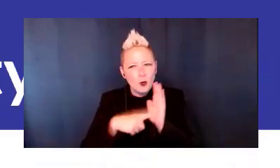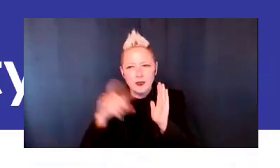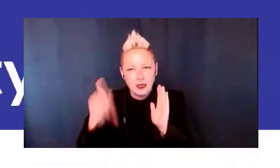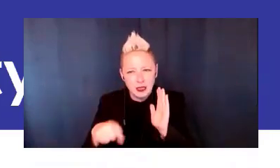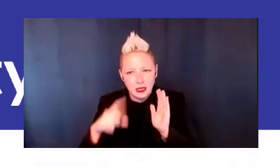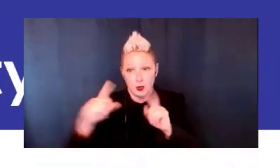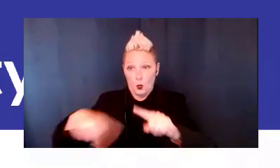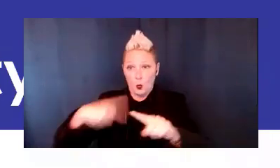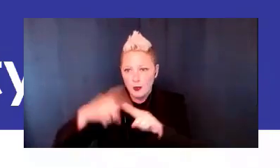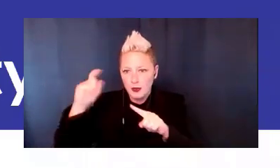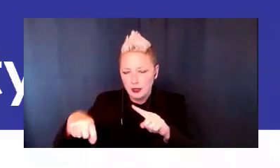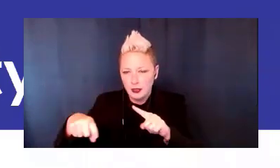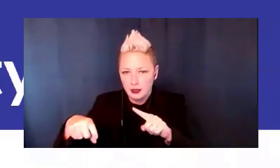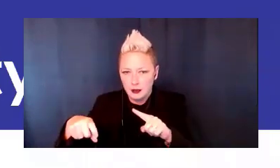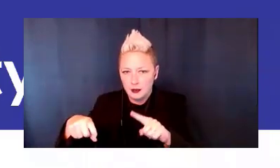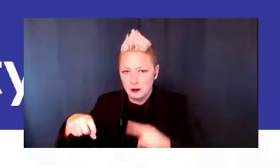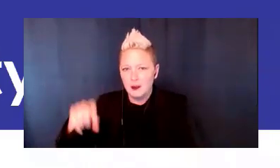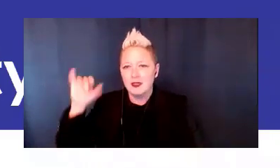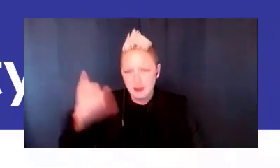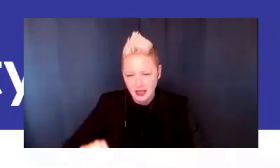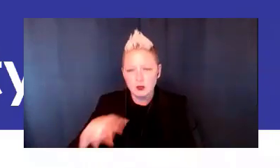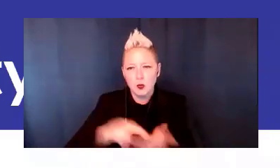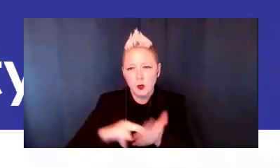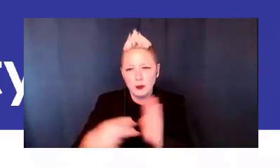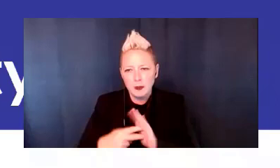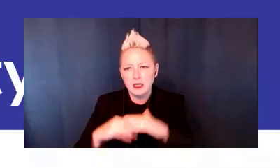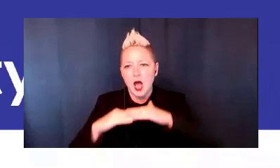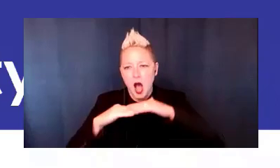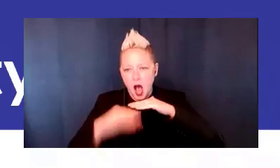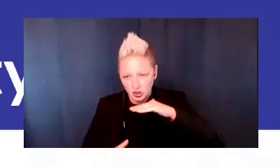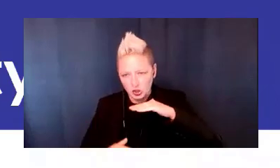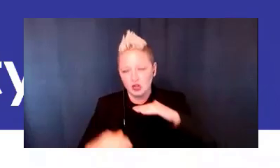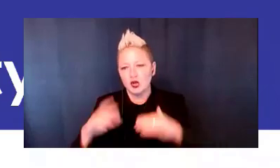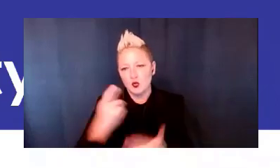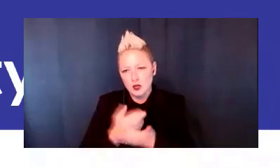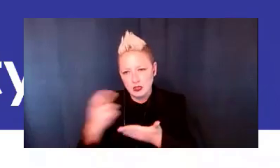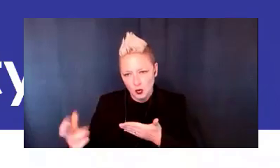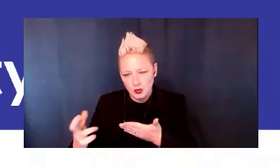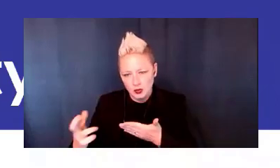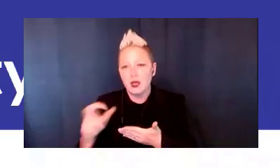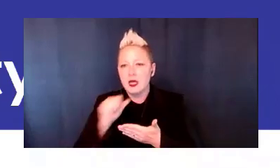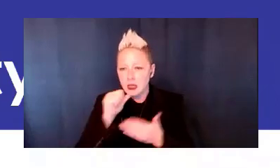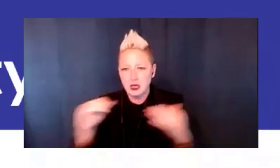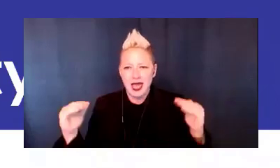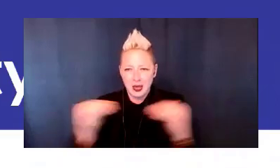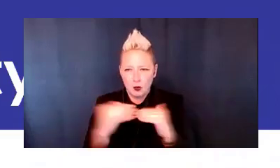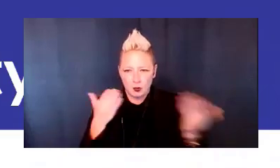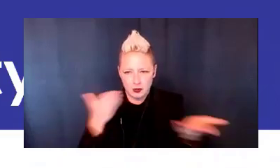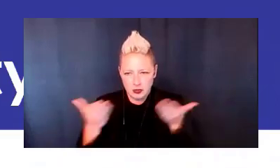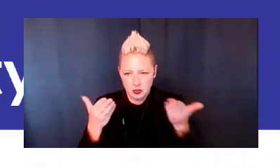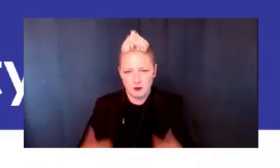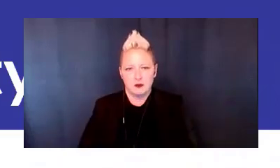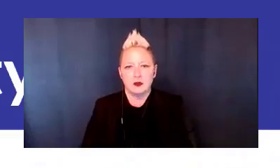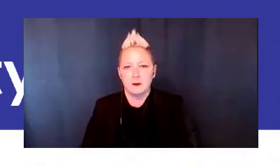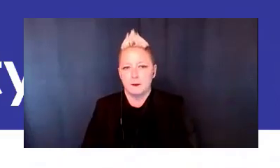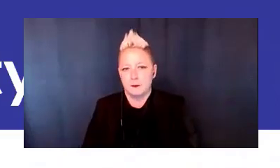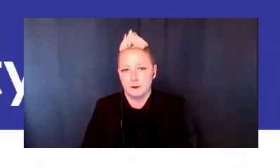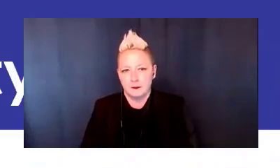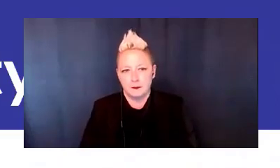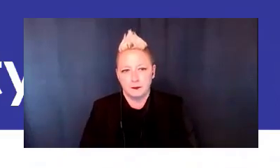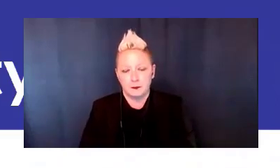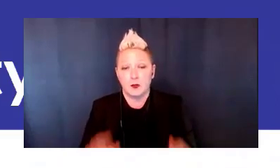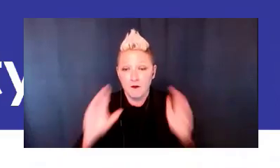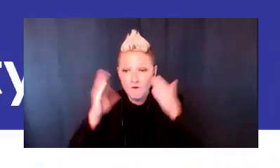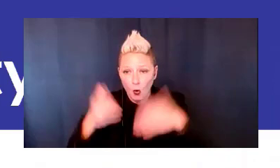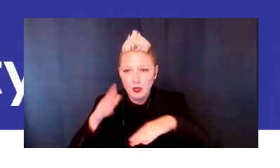it. This is what we mean by being under-resourced and inequitably served. When we have a focus on